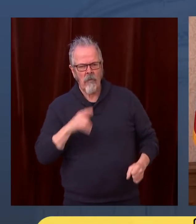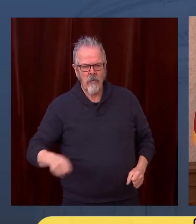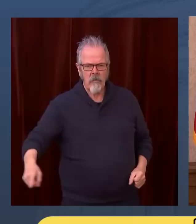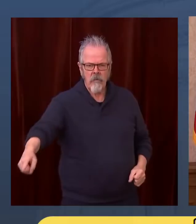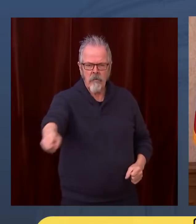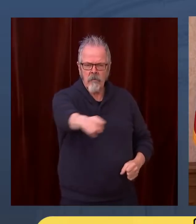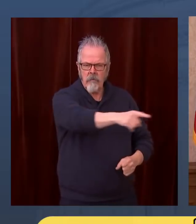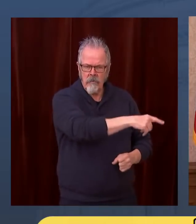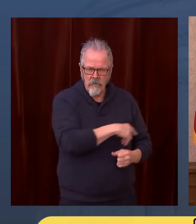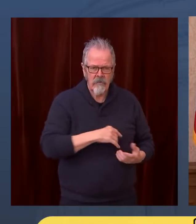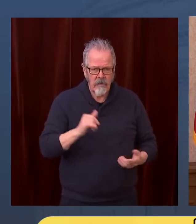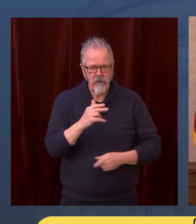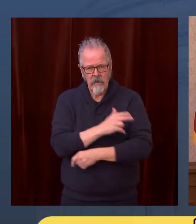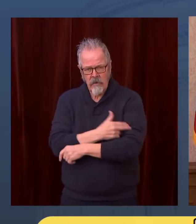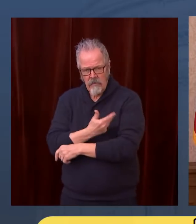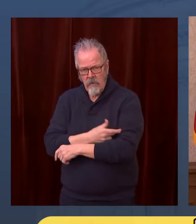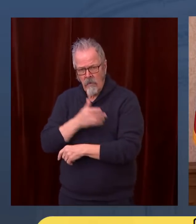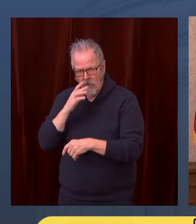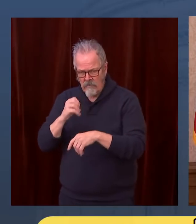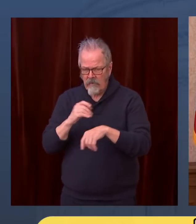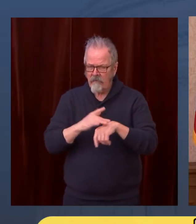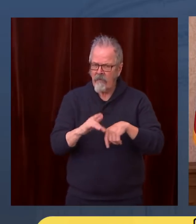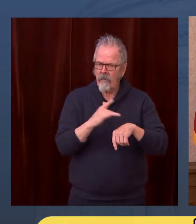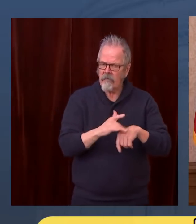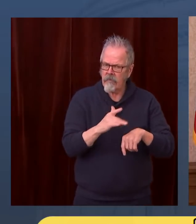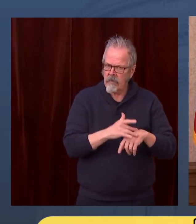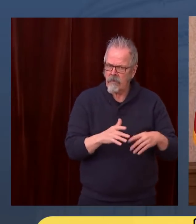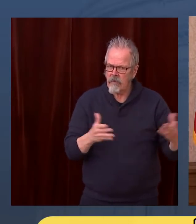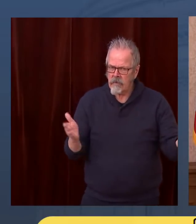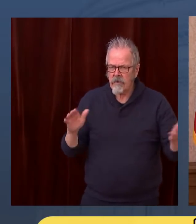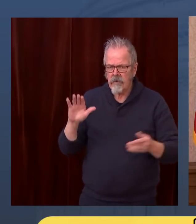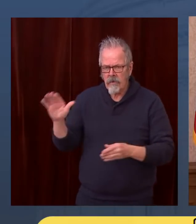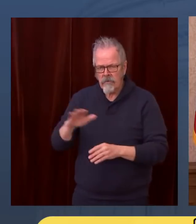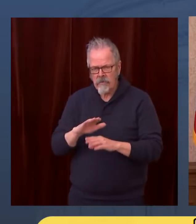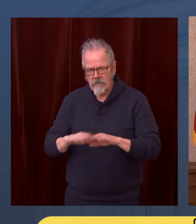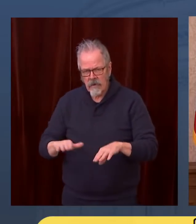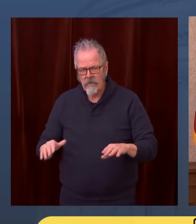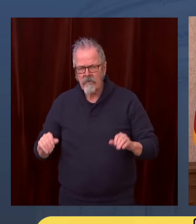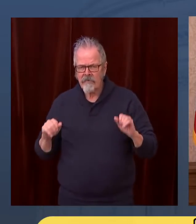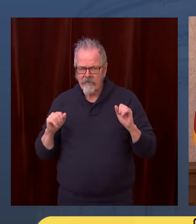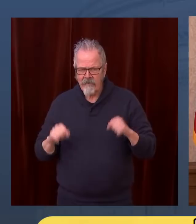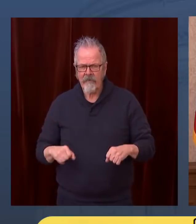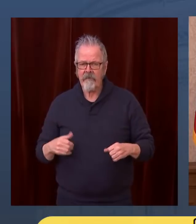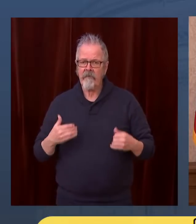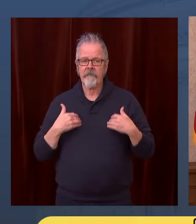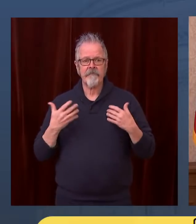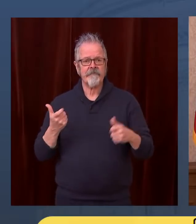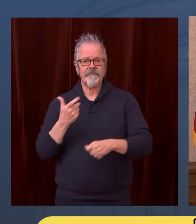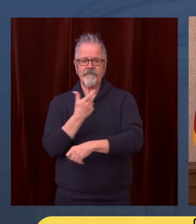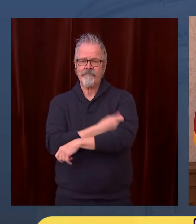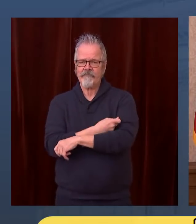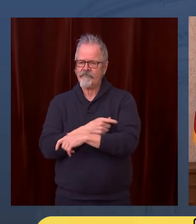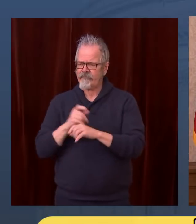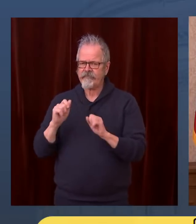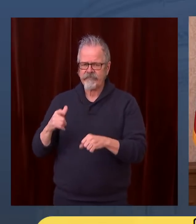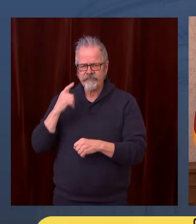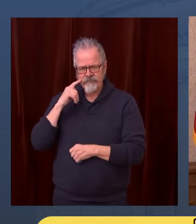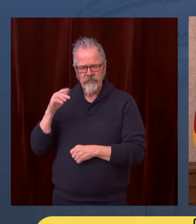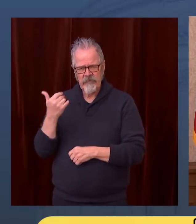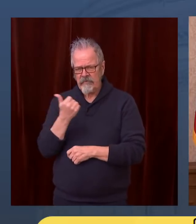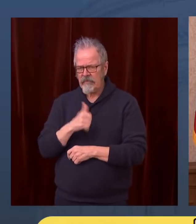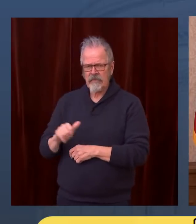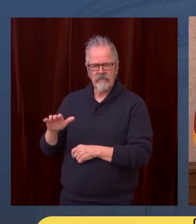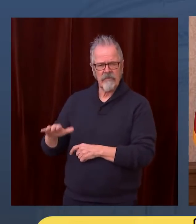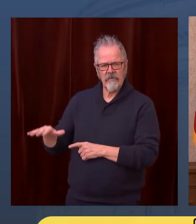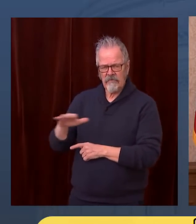open. Our children will have now the ability to have a vaccine, which is almost universally available. They will be able